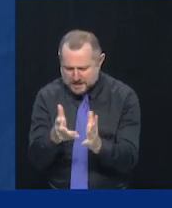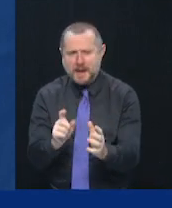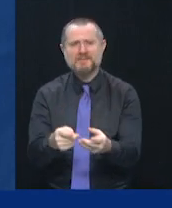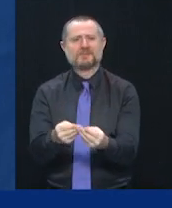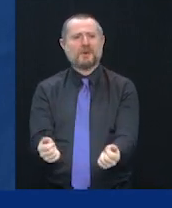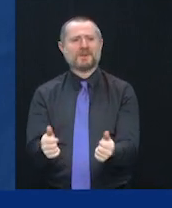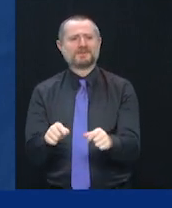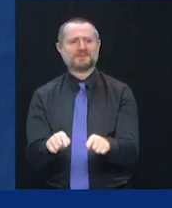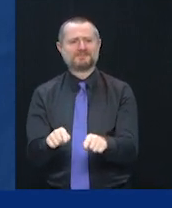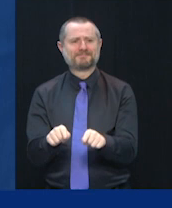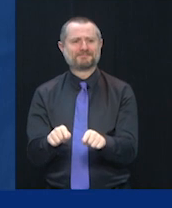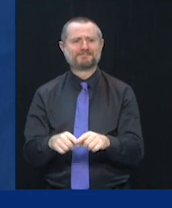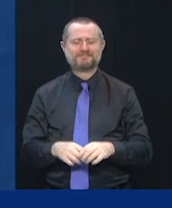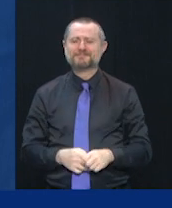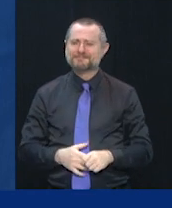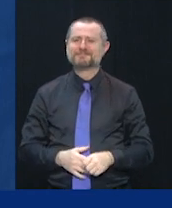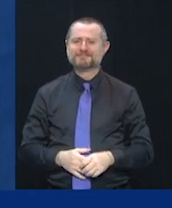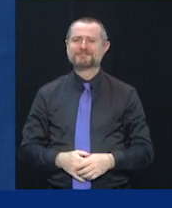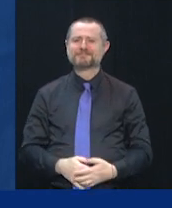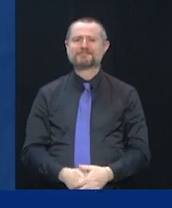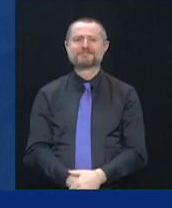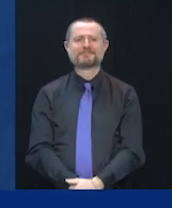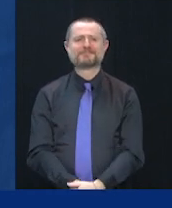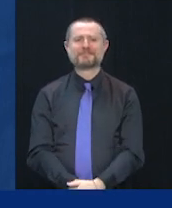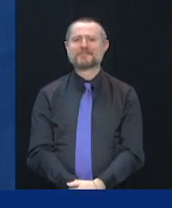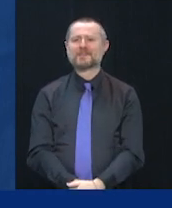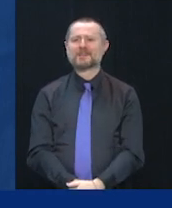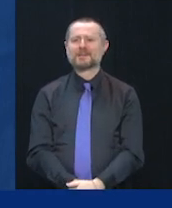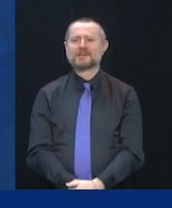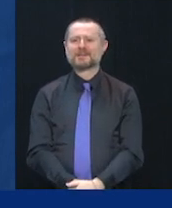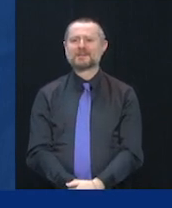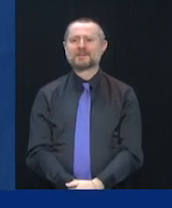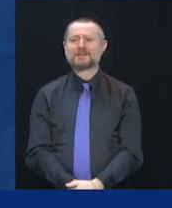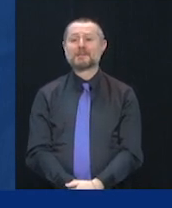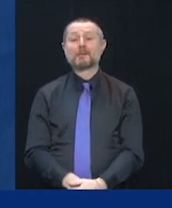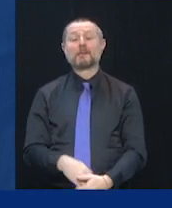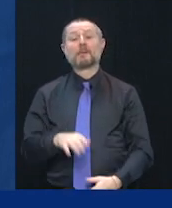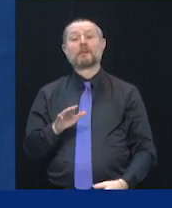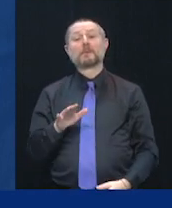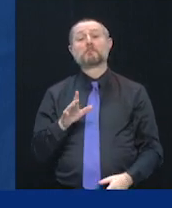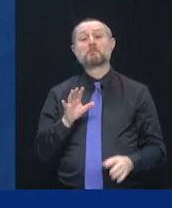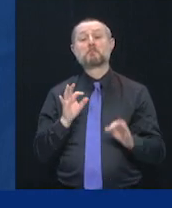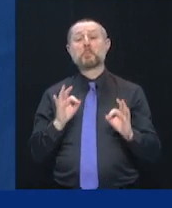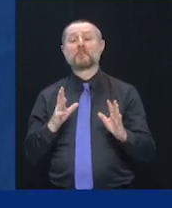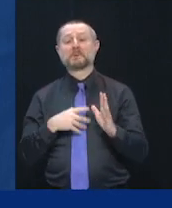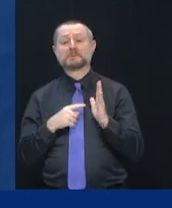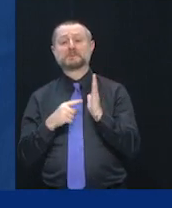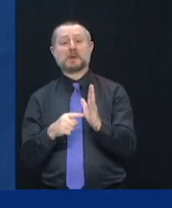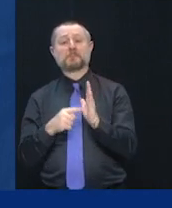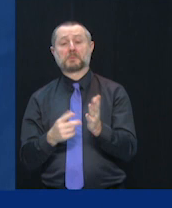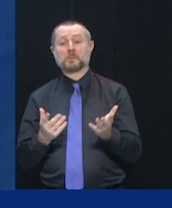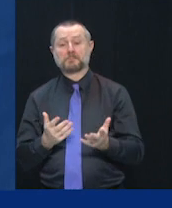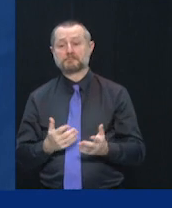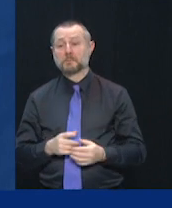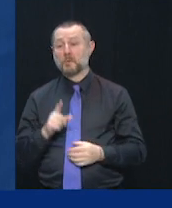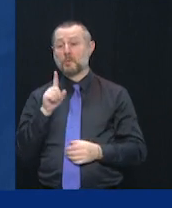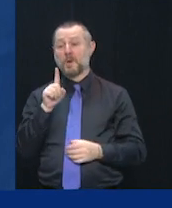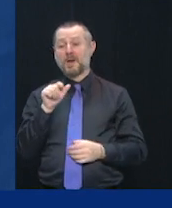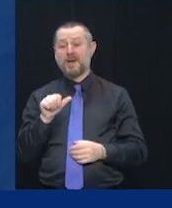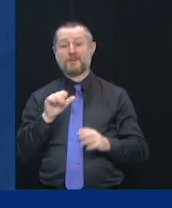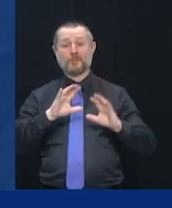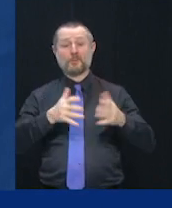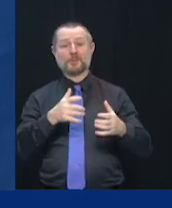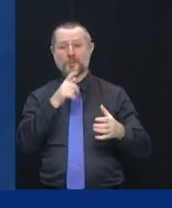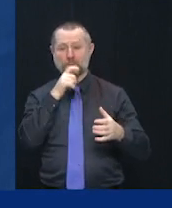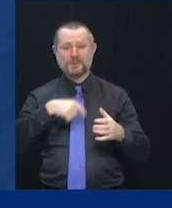sample. Look at the hospital workers, what they call the 1A population. These are people